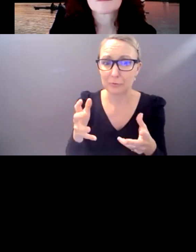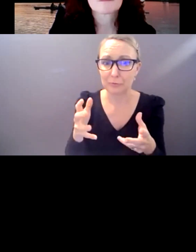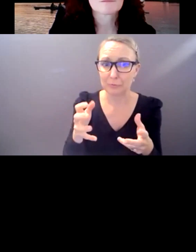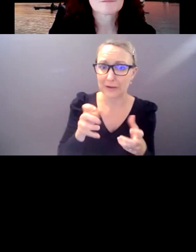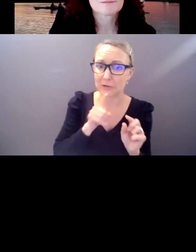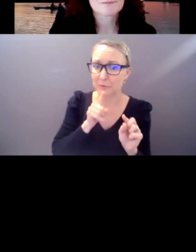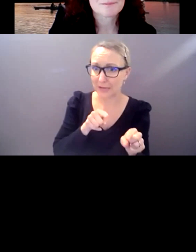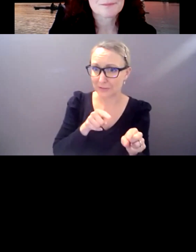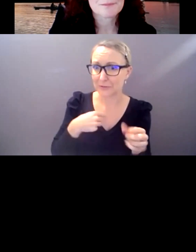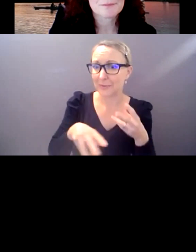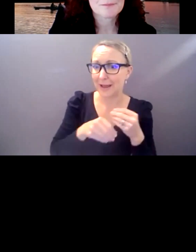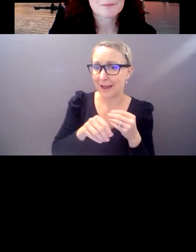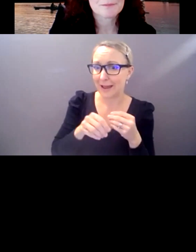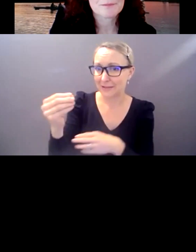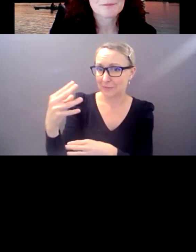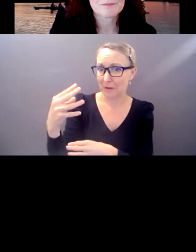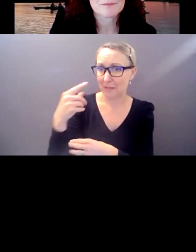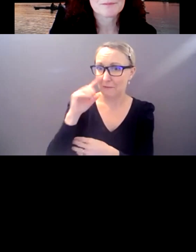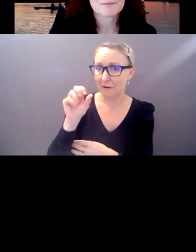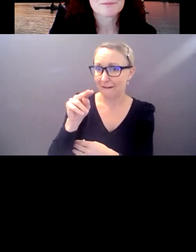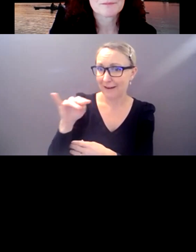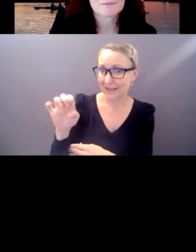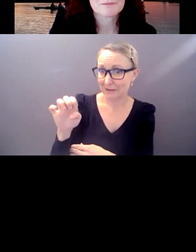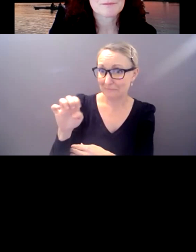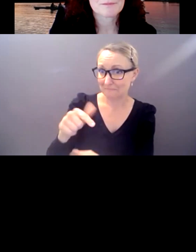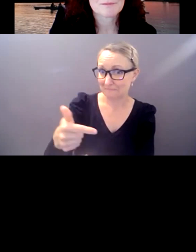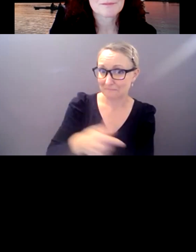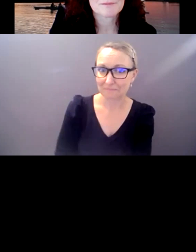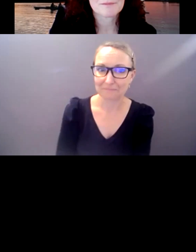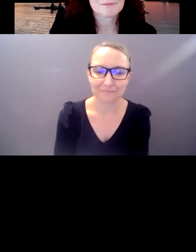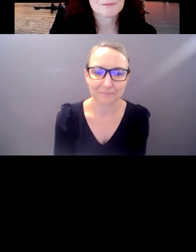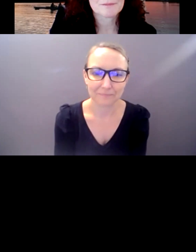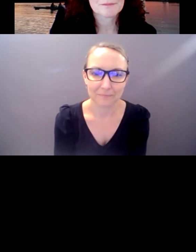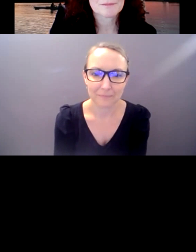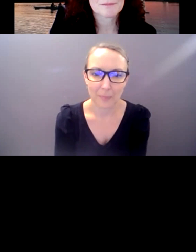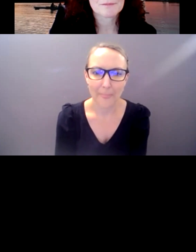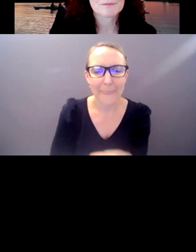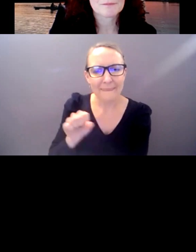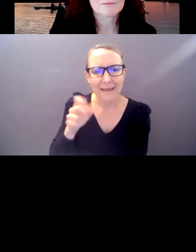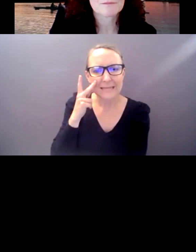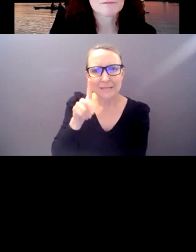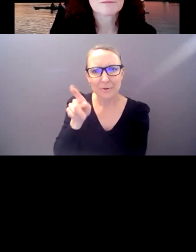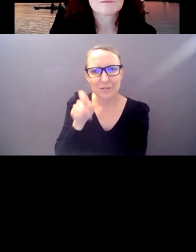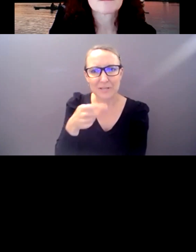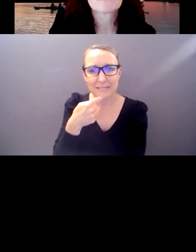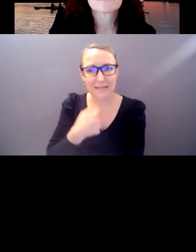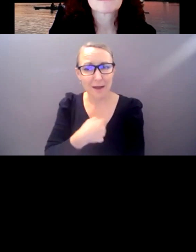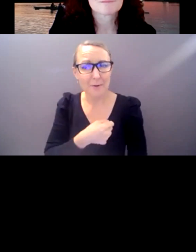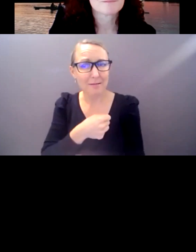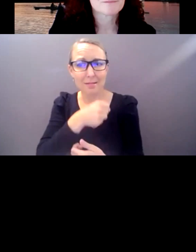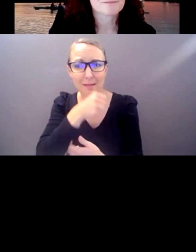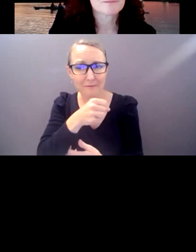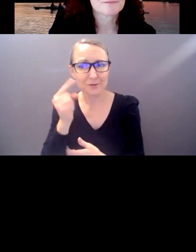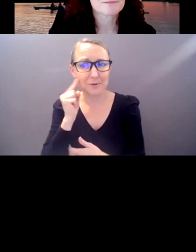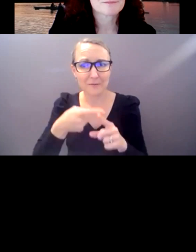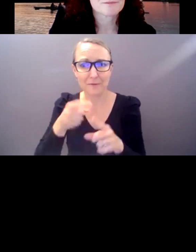spotlight and then maybe we can turn it over to you. We've got a question here. It says, I would love to hear from Eli and